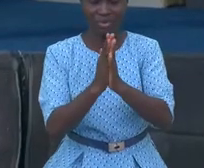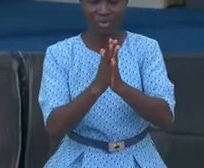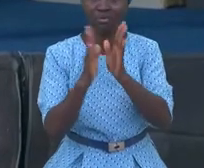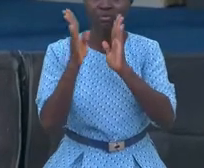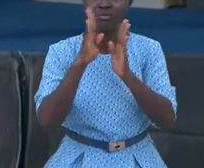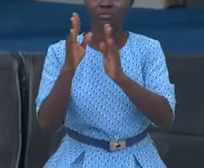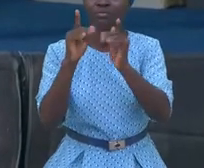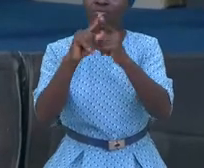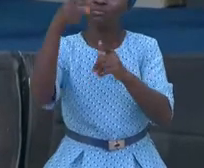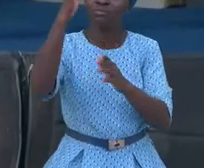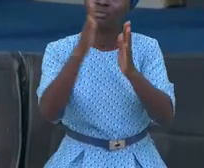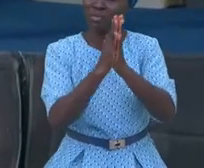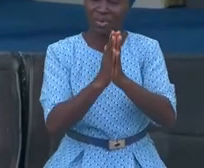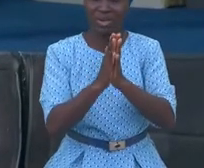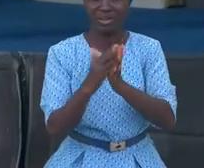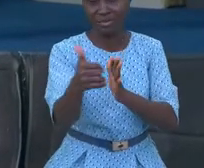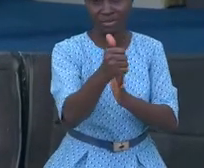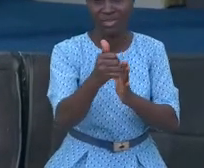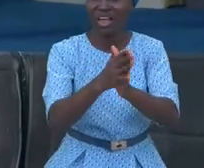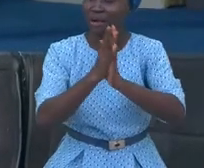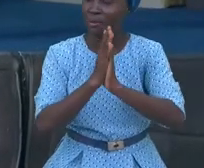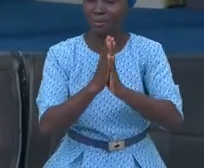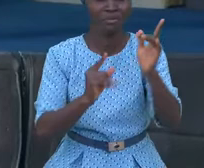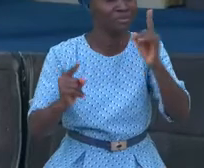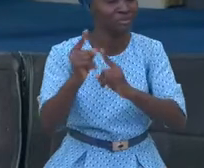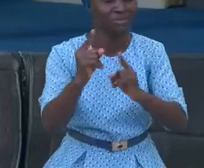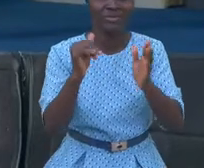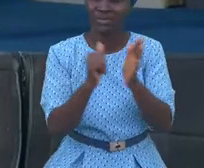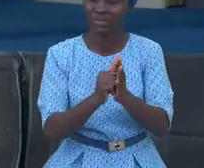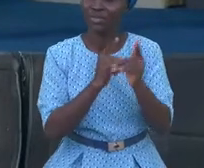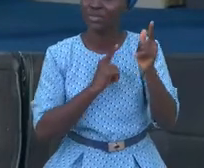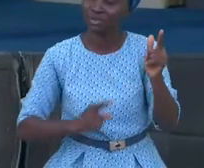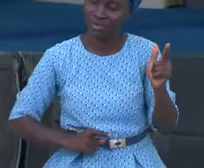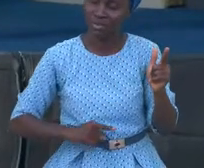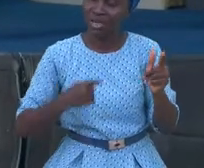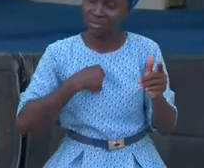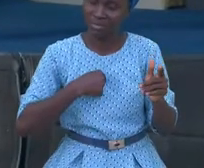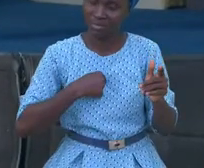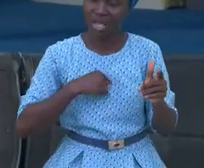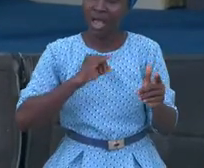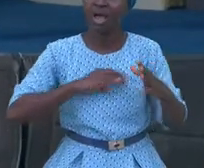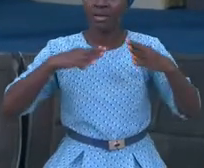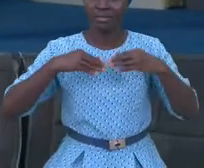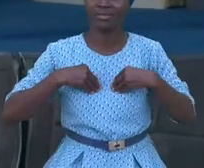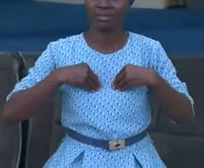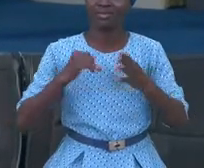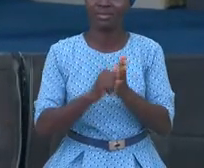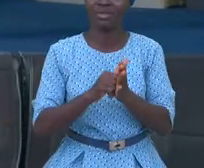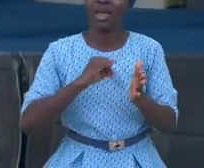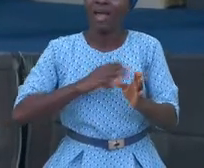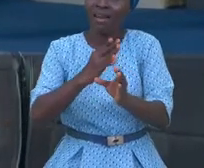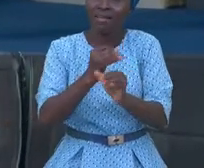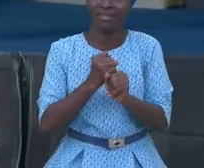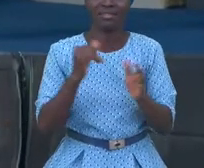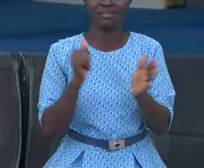in prayer. Open your mouth now and talk to the Lord and say, Lord, I am. I accept that. I receive that.